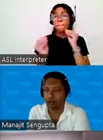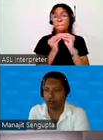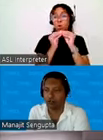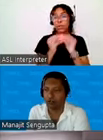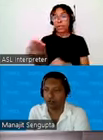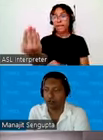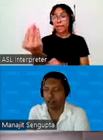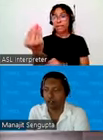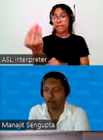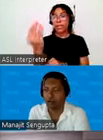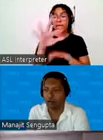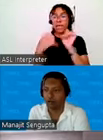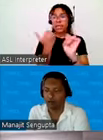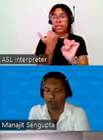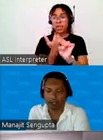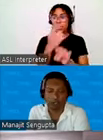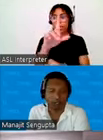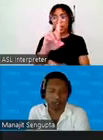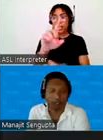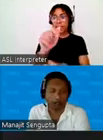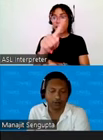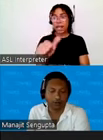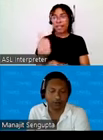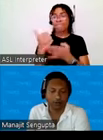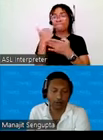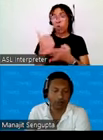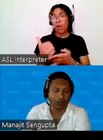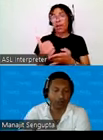we've chosen a median year for the study.